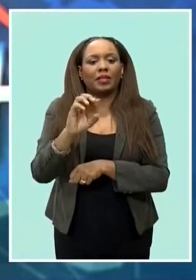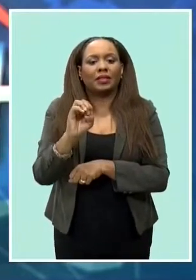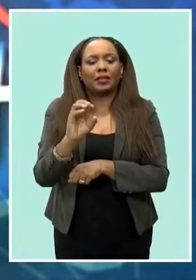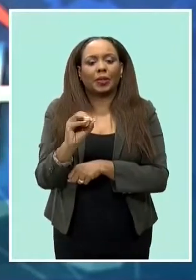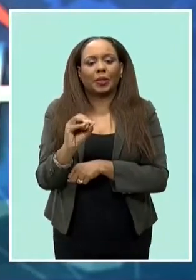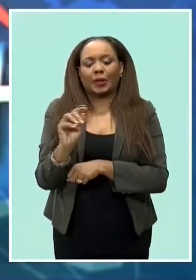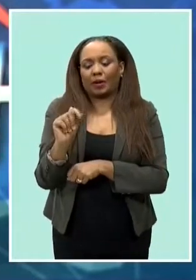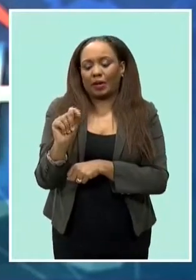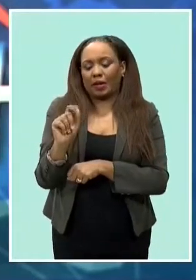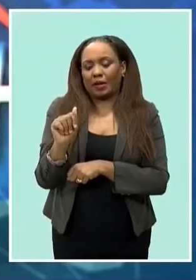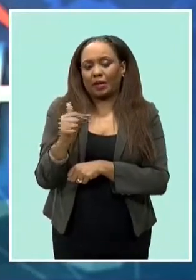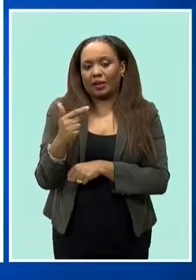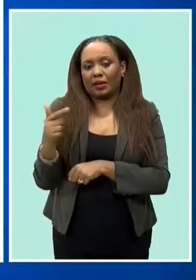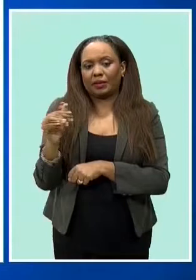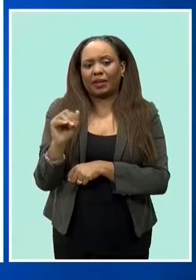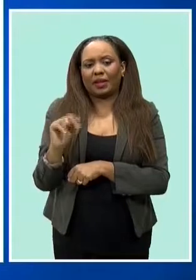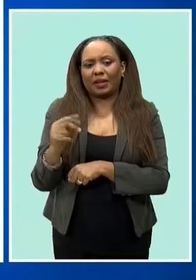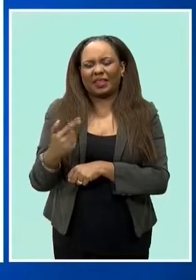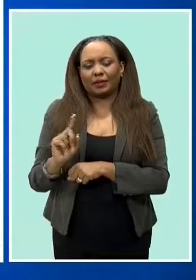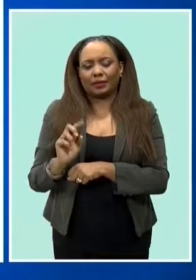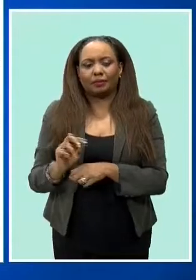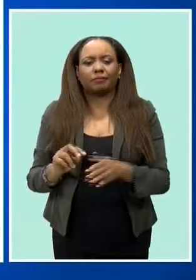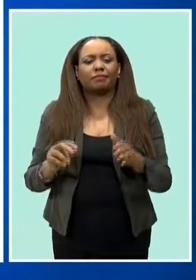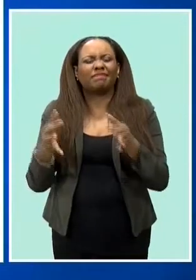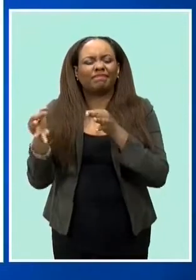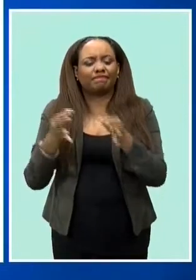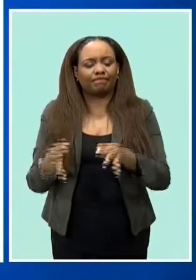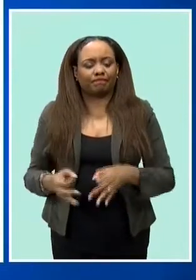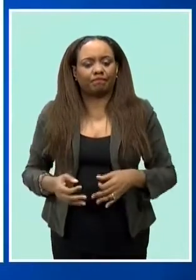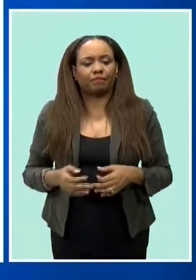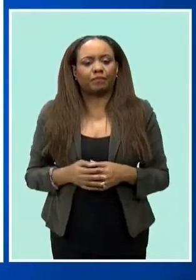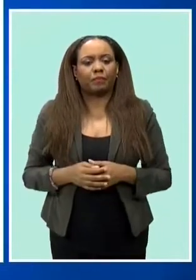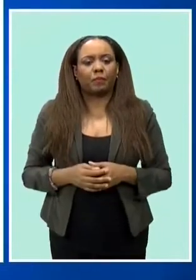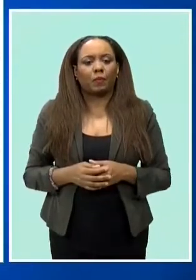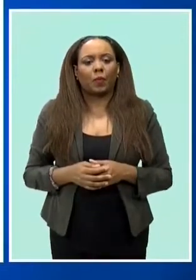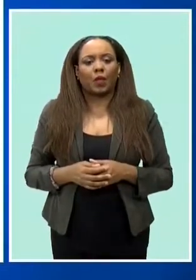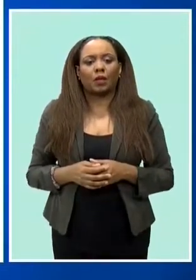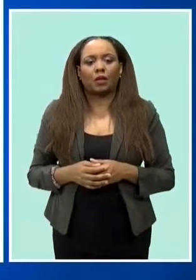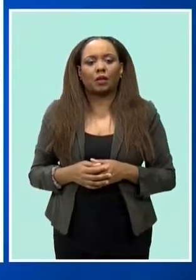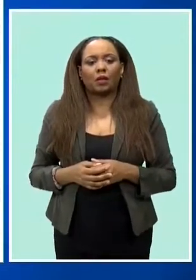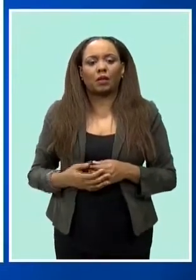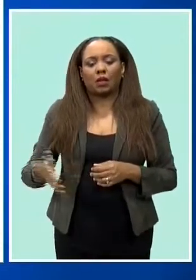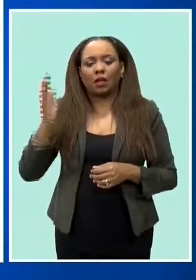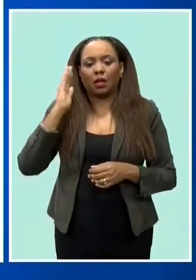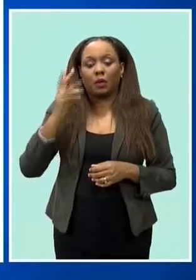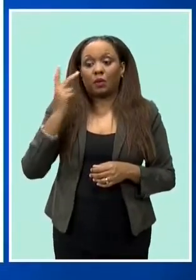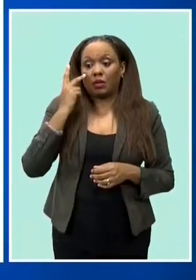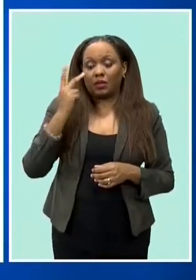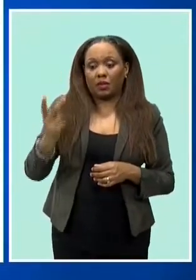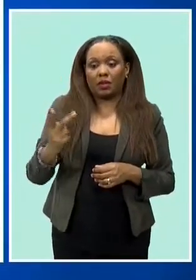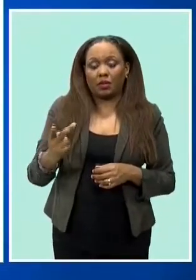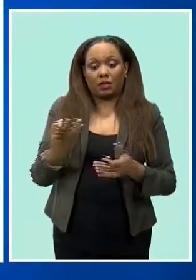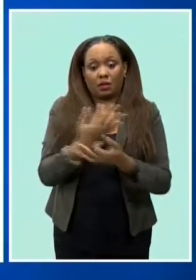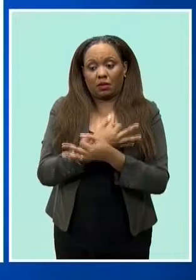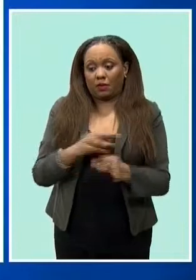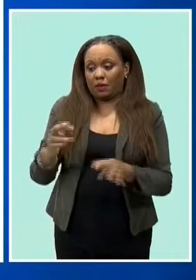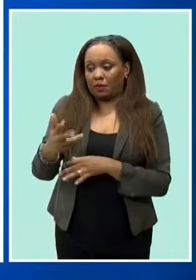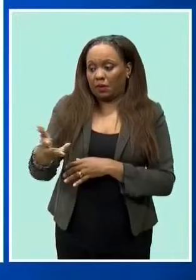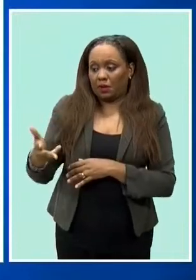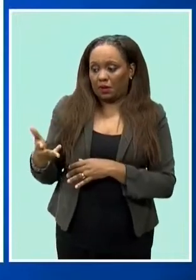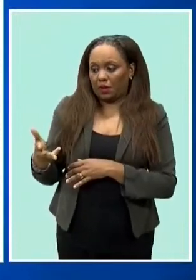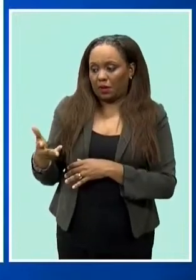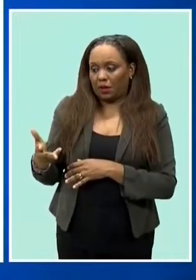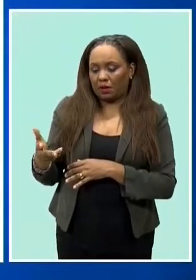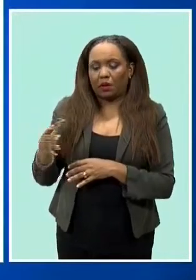city. You will be able to detect where the free parking spots are in Bridgetown, go there and pay for